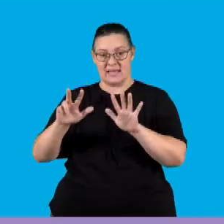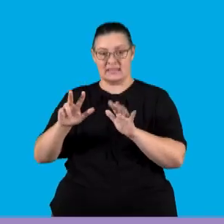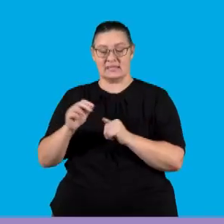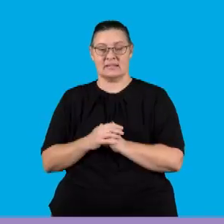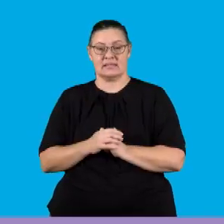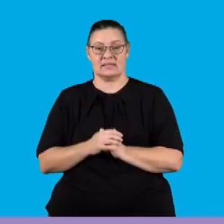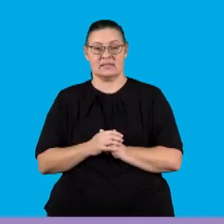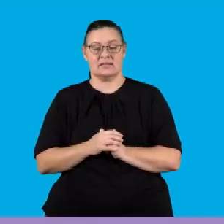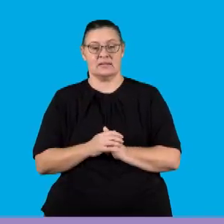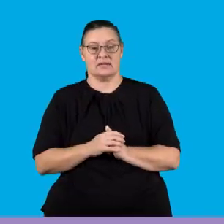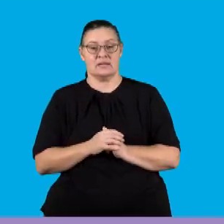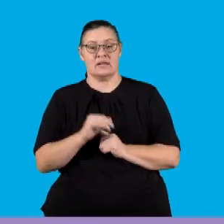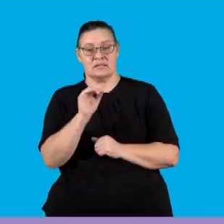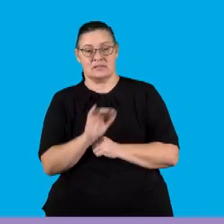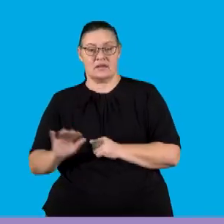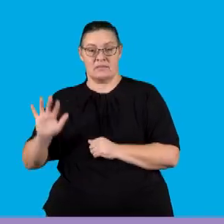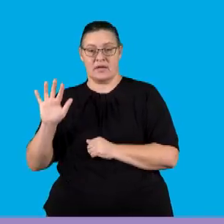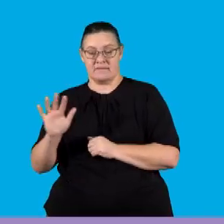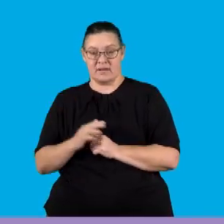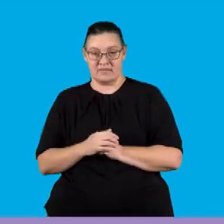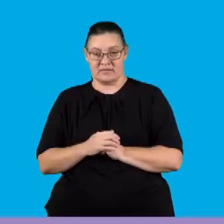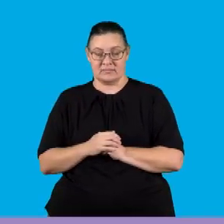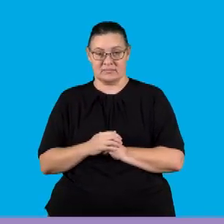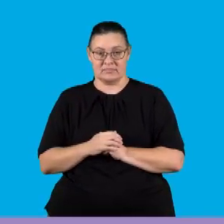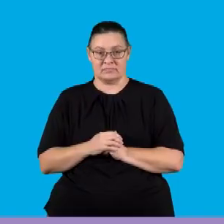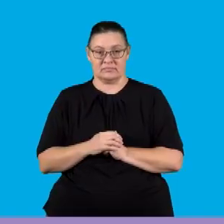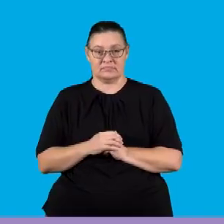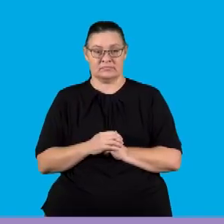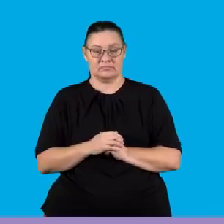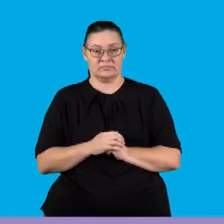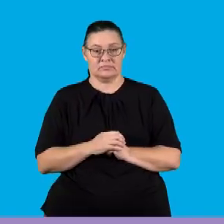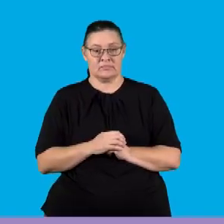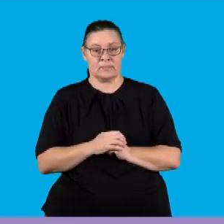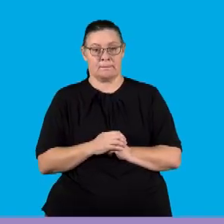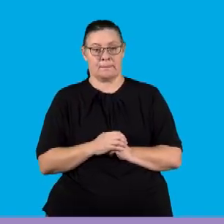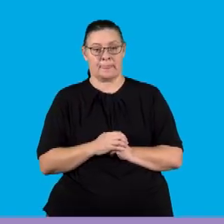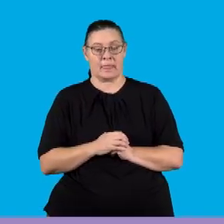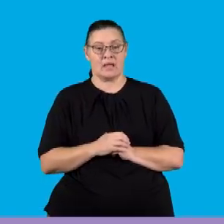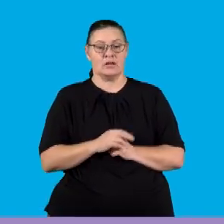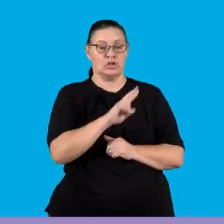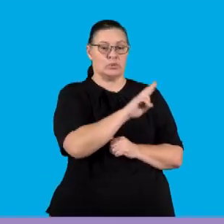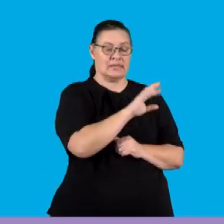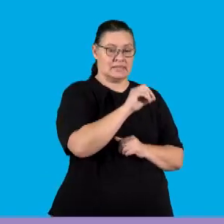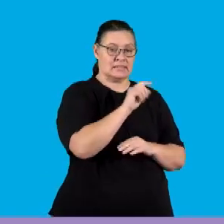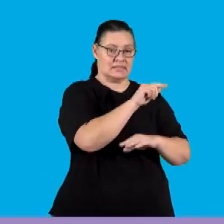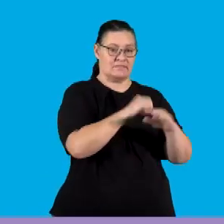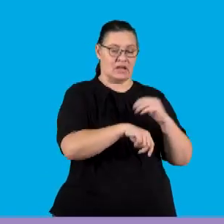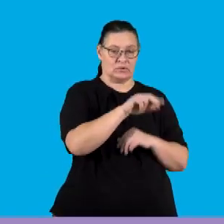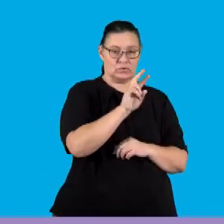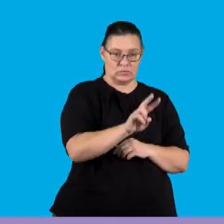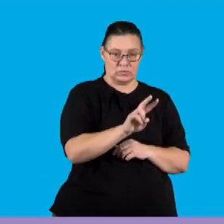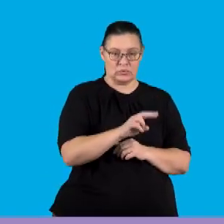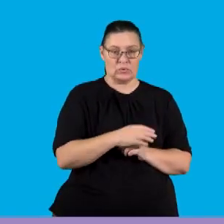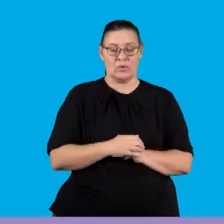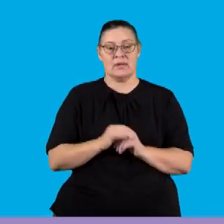2 is a -3, and when we add 8 there, it is going to be a 5 as the answer. Then 20 divided by